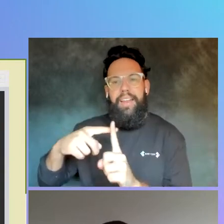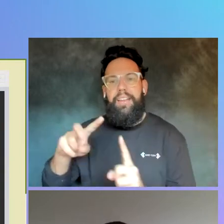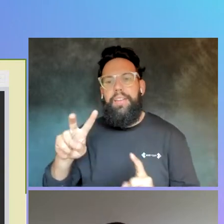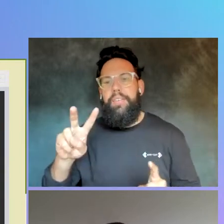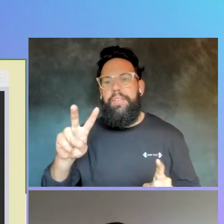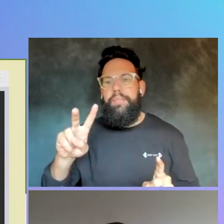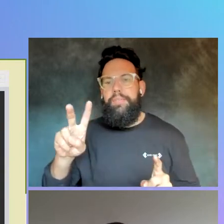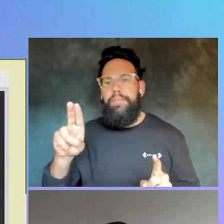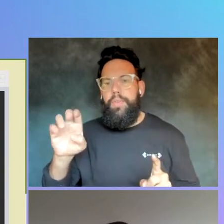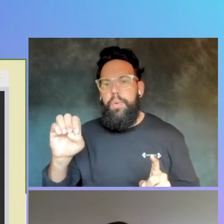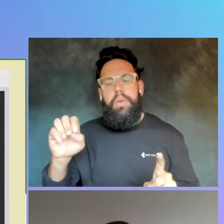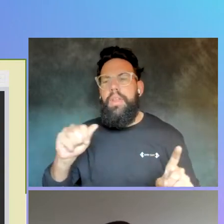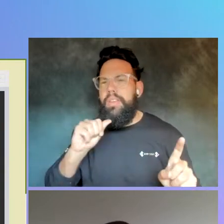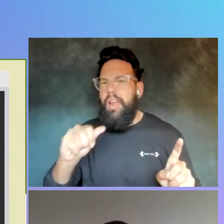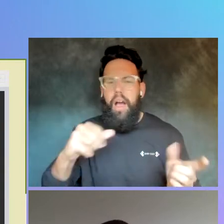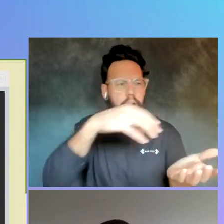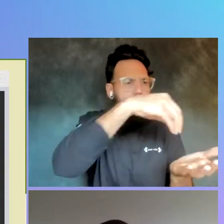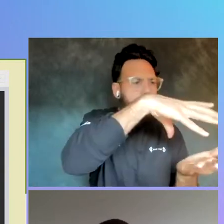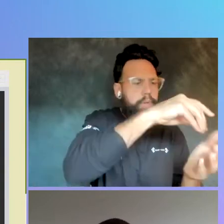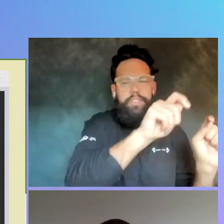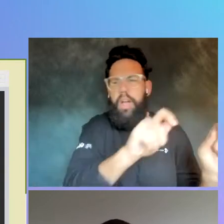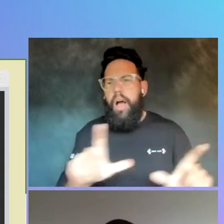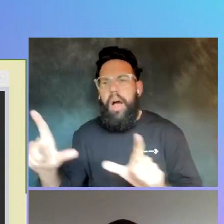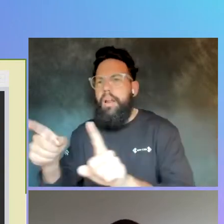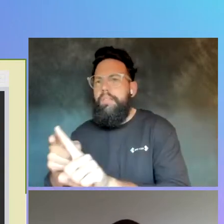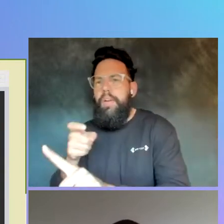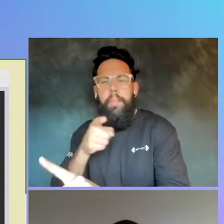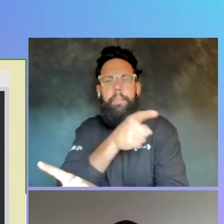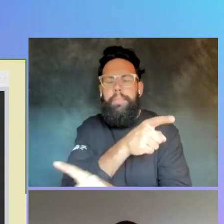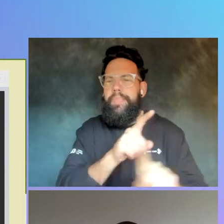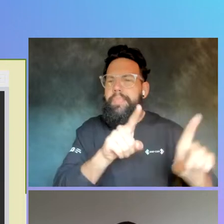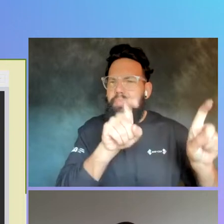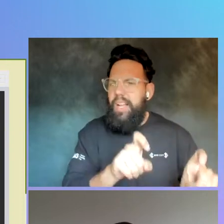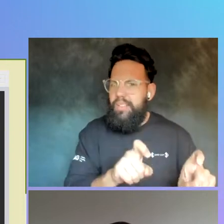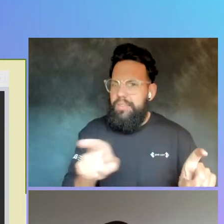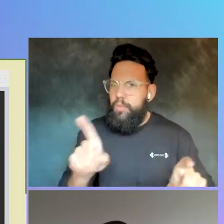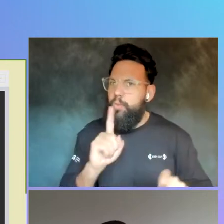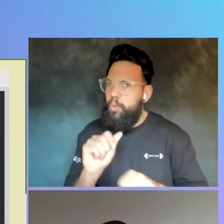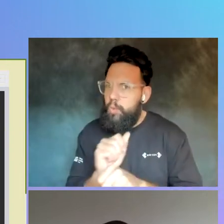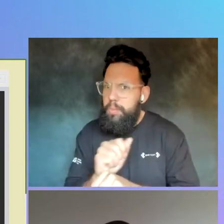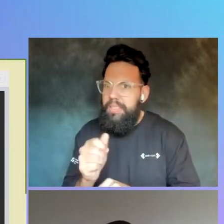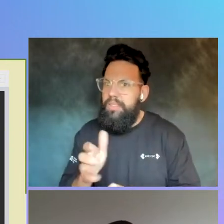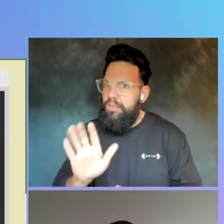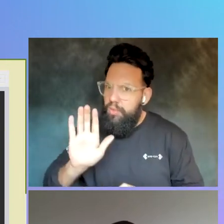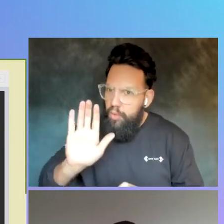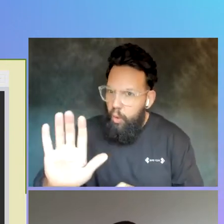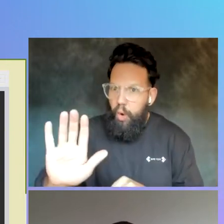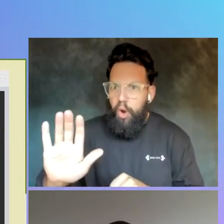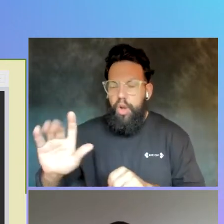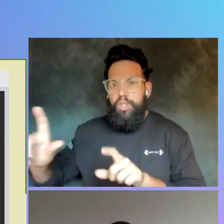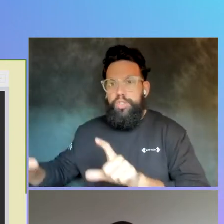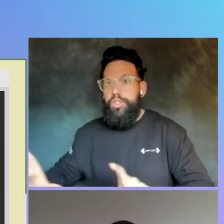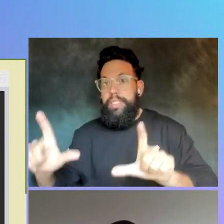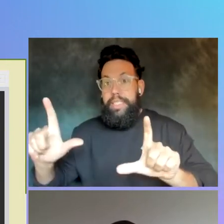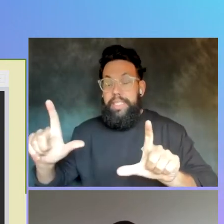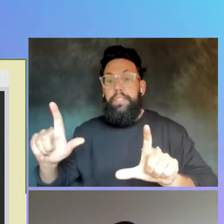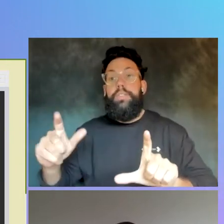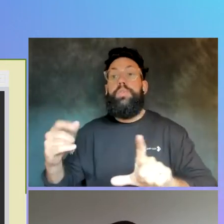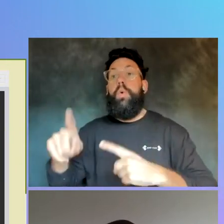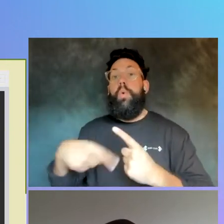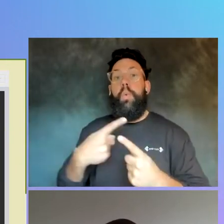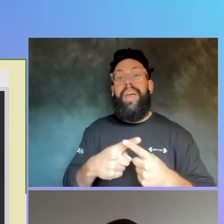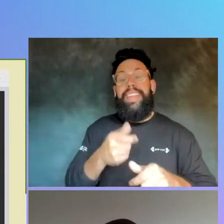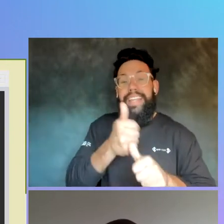event log at the moment the button was rendered before it was clicked, the rendered button also is not a screenshot.